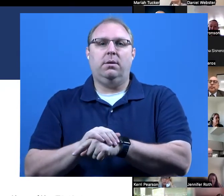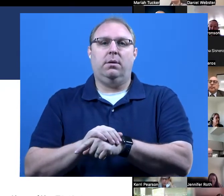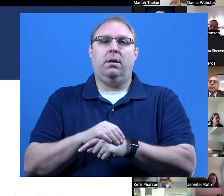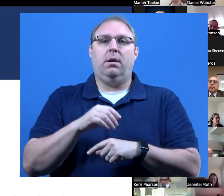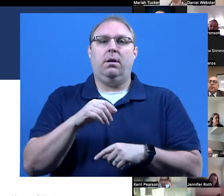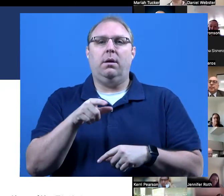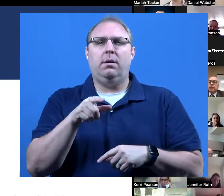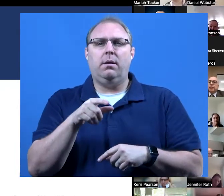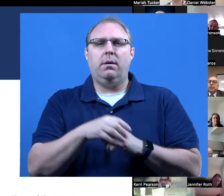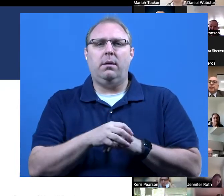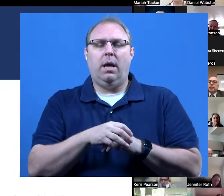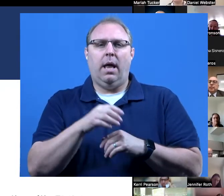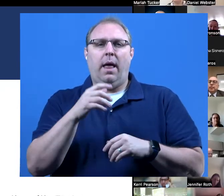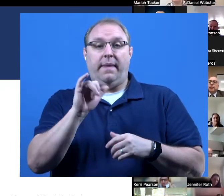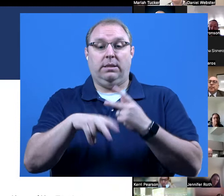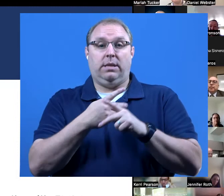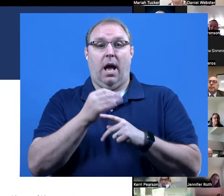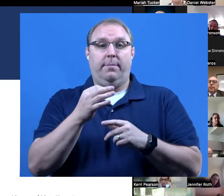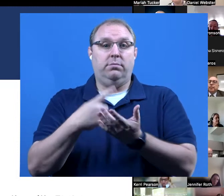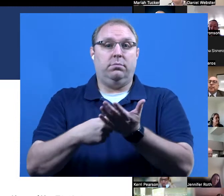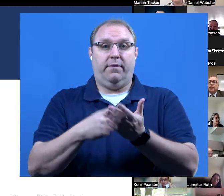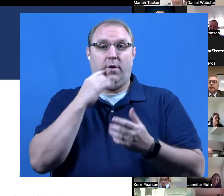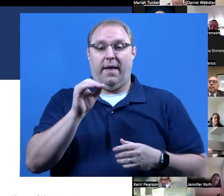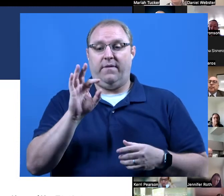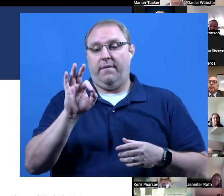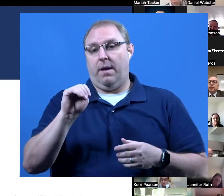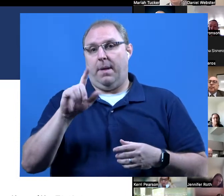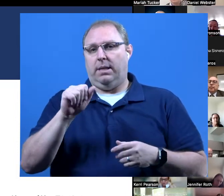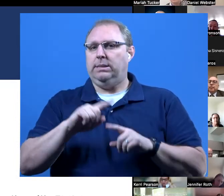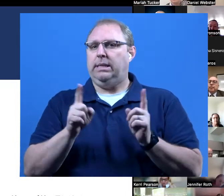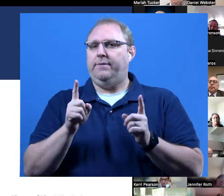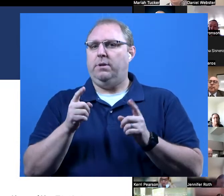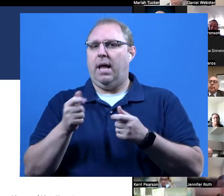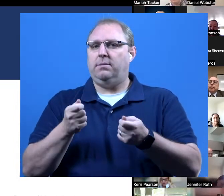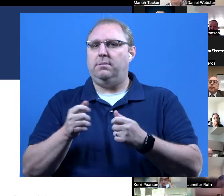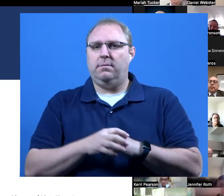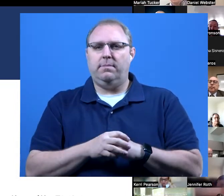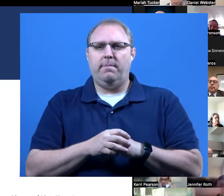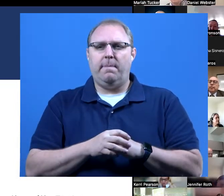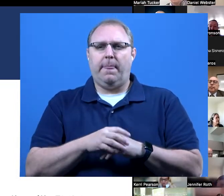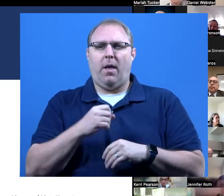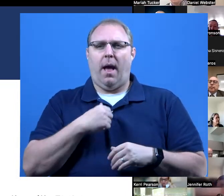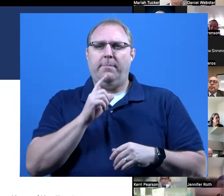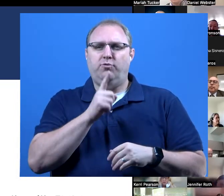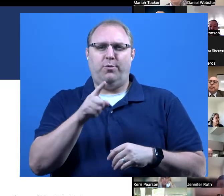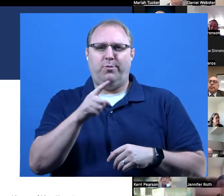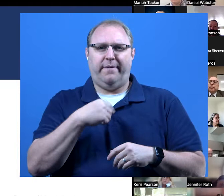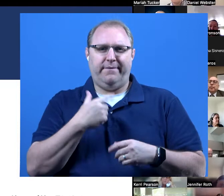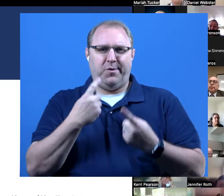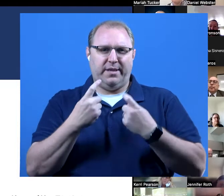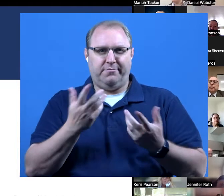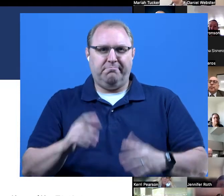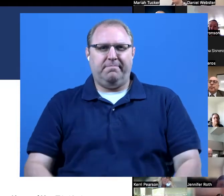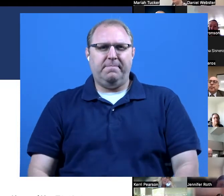as FMLA. And communication regarding this leave will be handled, the FMLA leave will be handled separately.